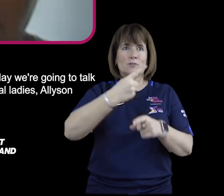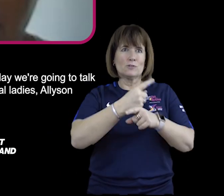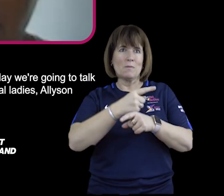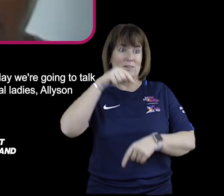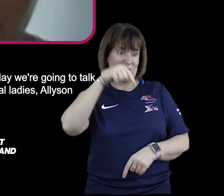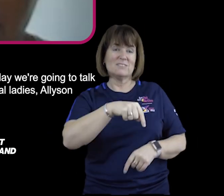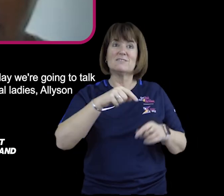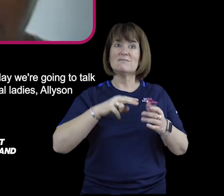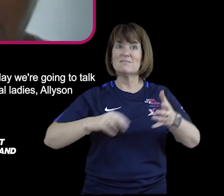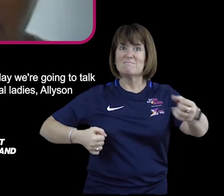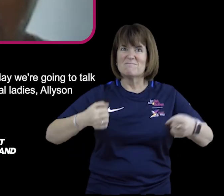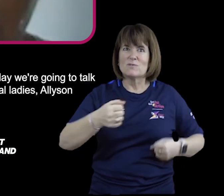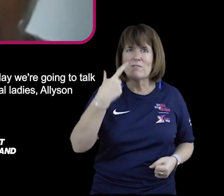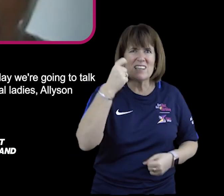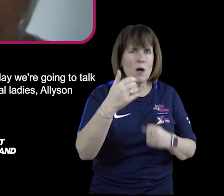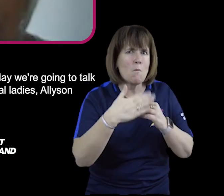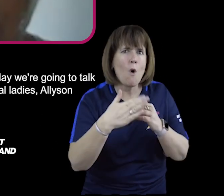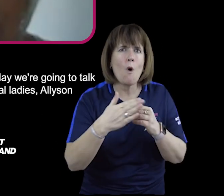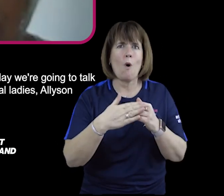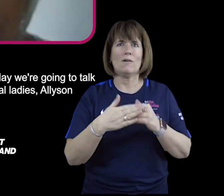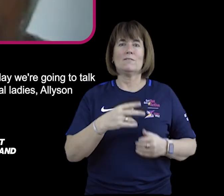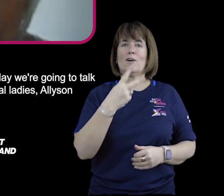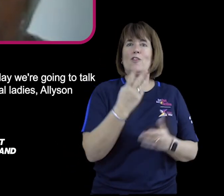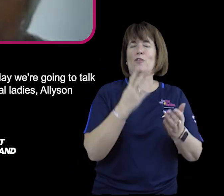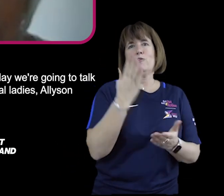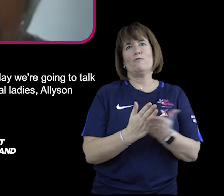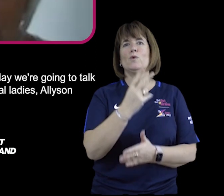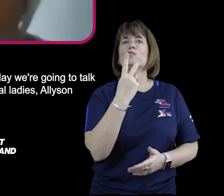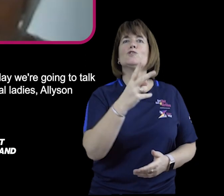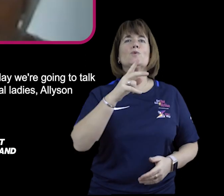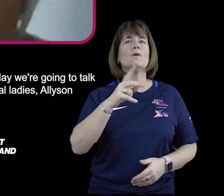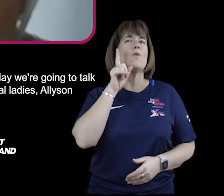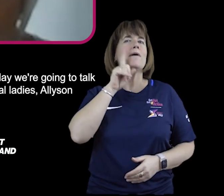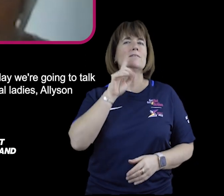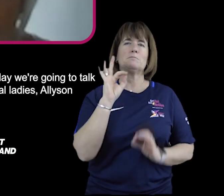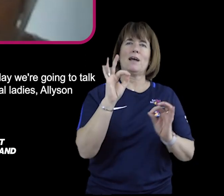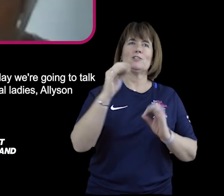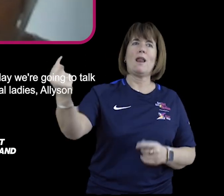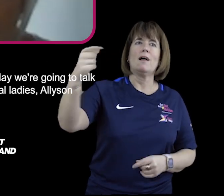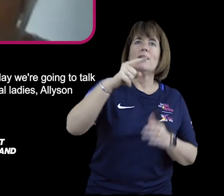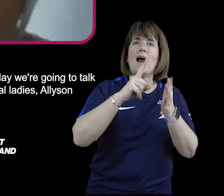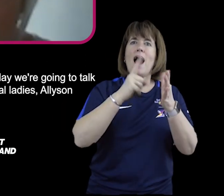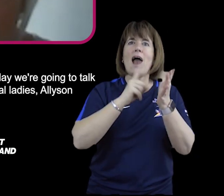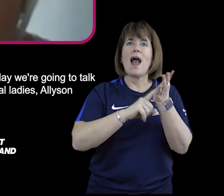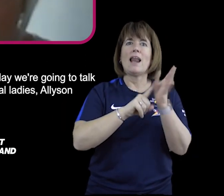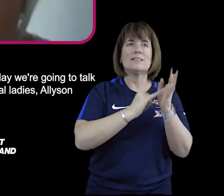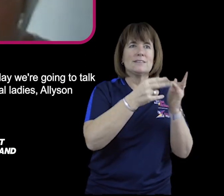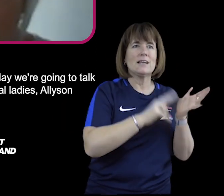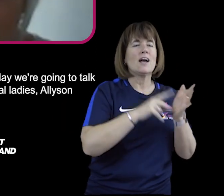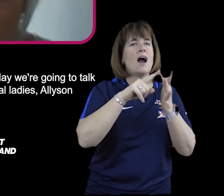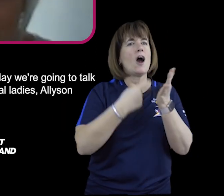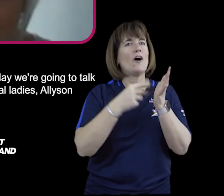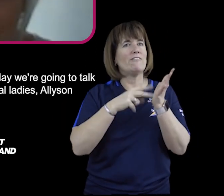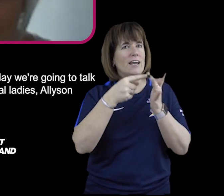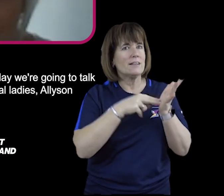about Nordic walking. So to find out more, I'm delighted to be joined by two very special ladies,